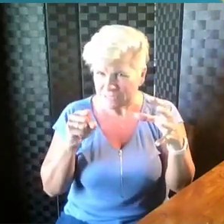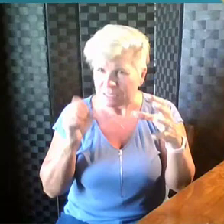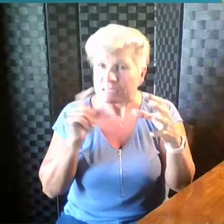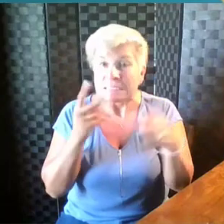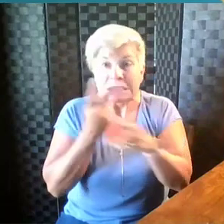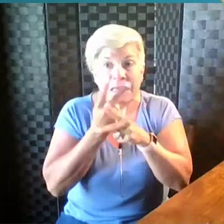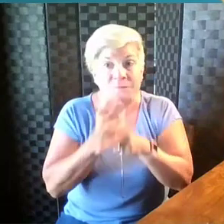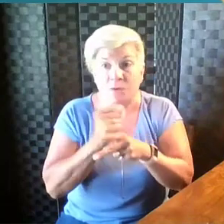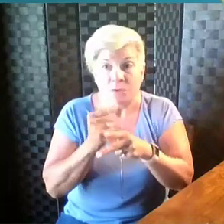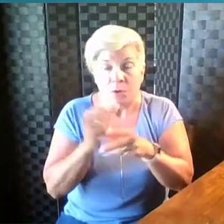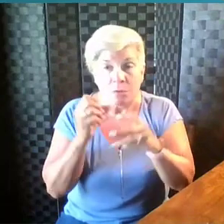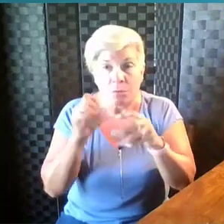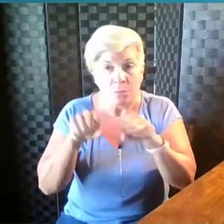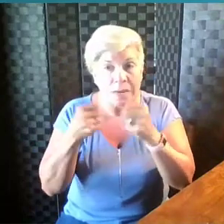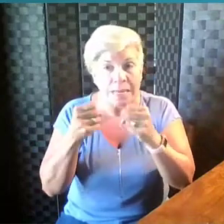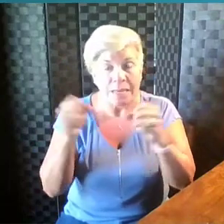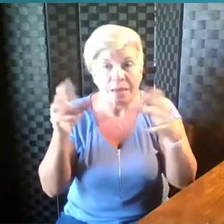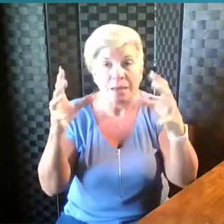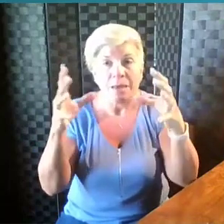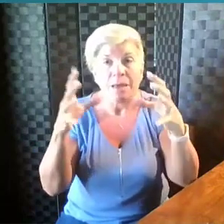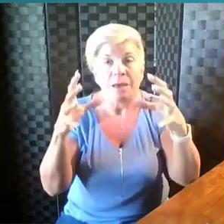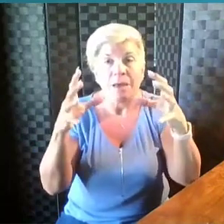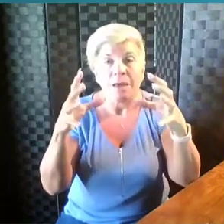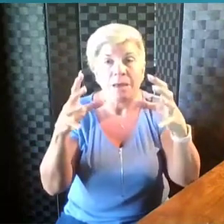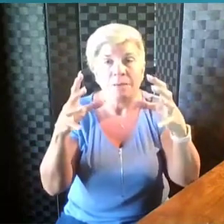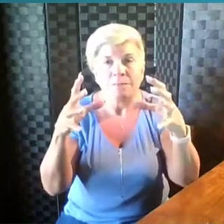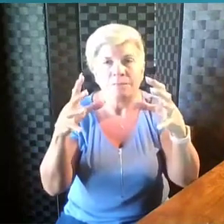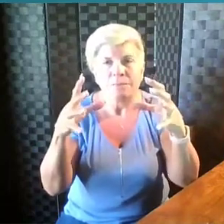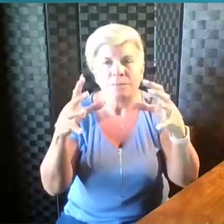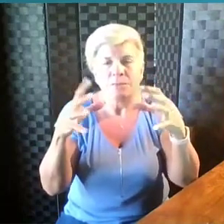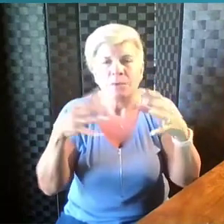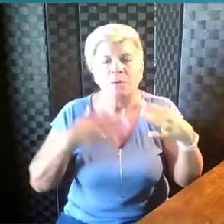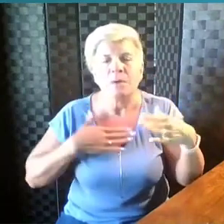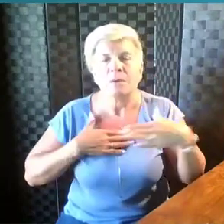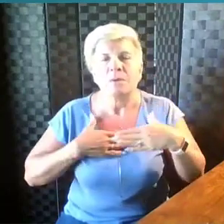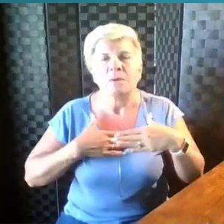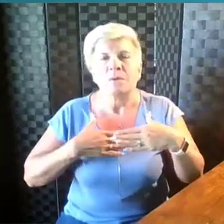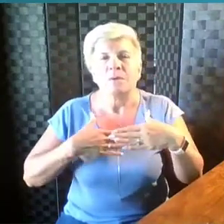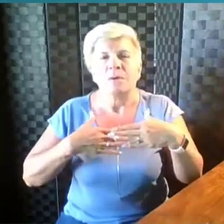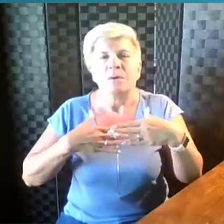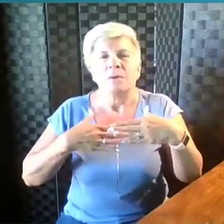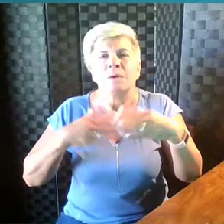Imagine that with your next out-breath, you can open your hands and release your balloon.